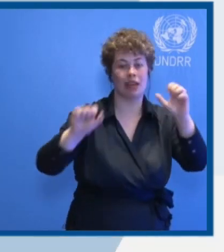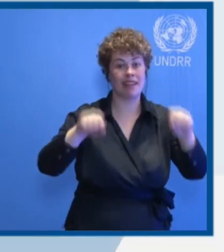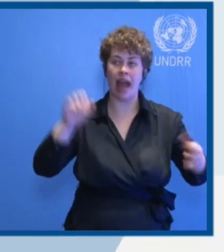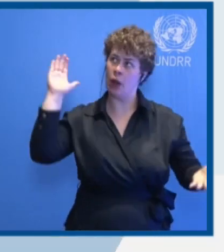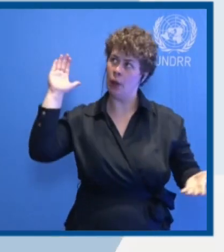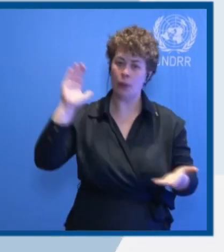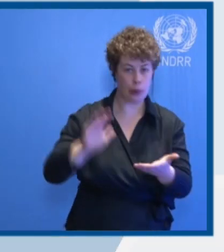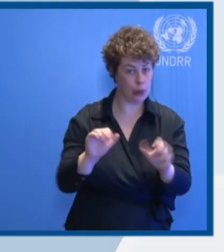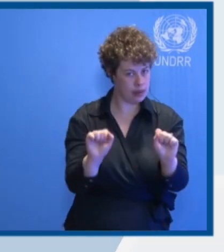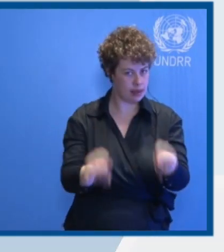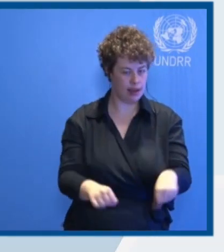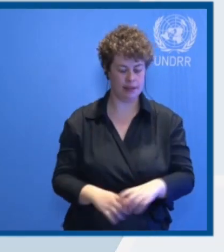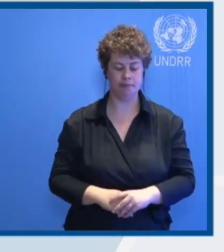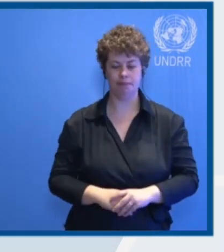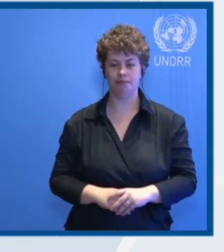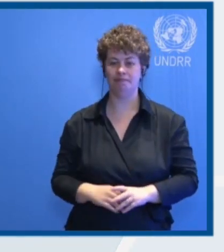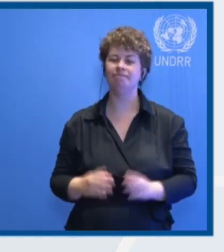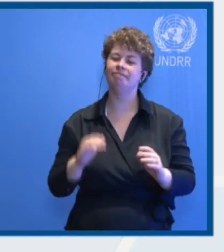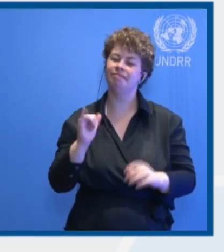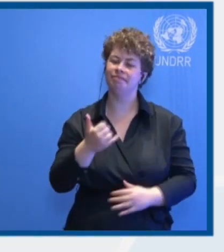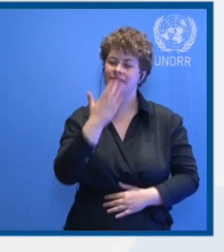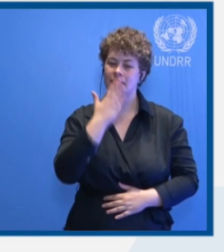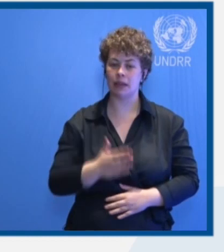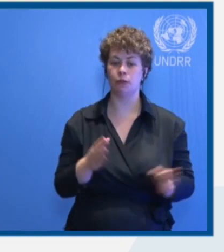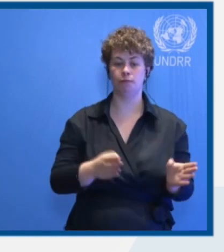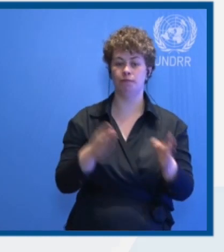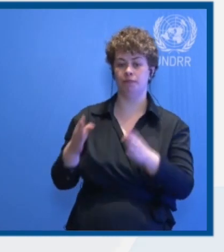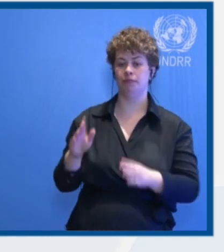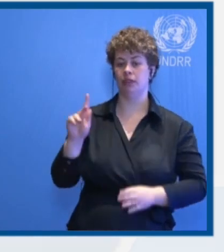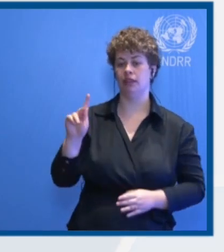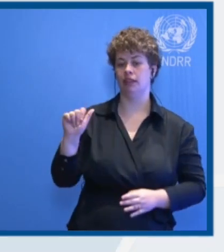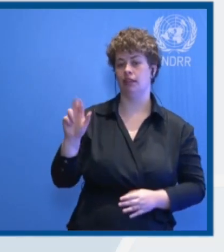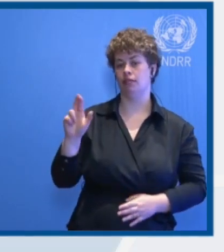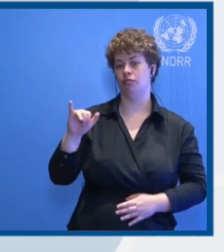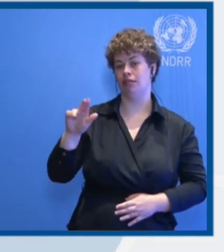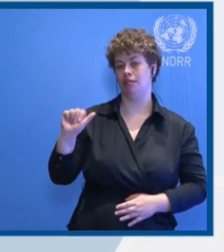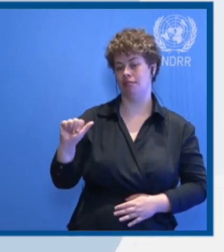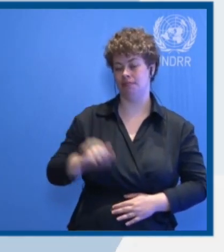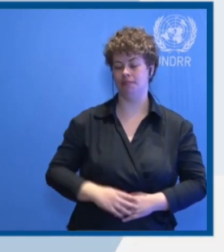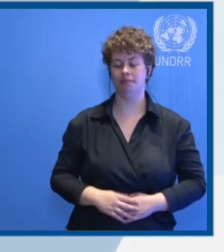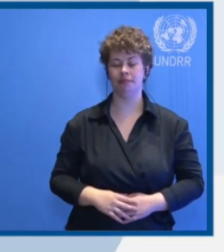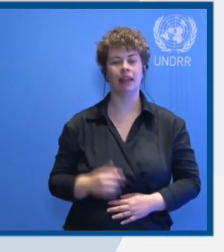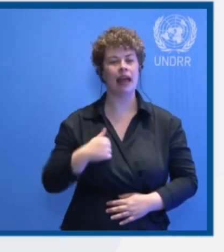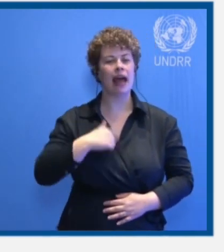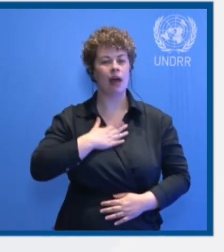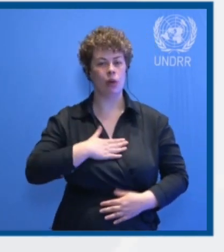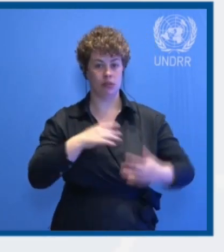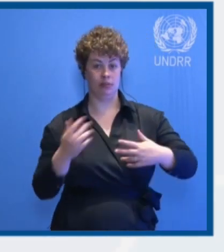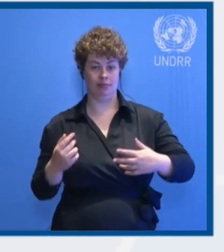Yes, Carolina. So I'll go back to those three criteria on scaling up nature-based